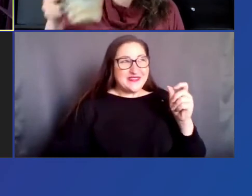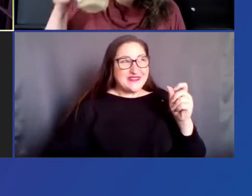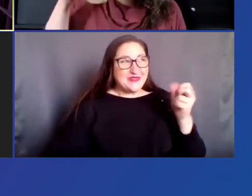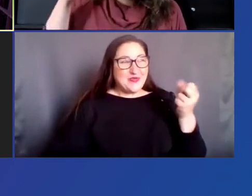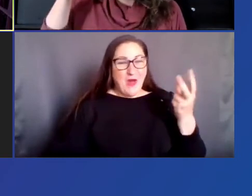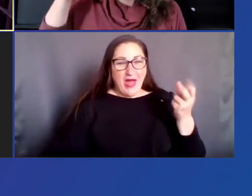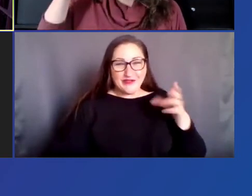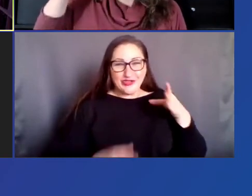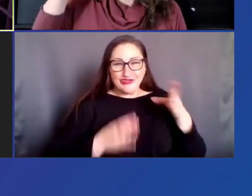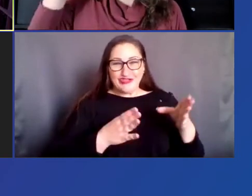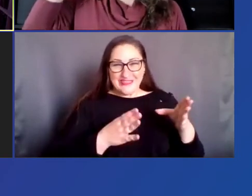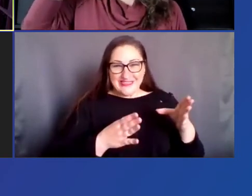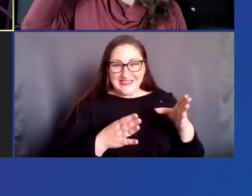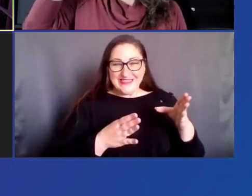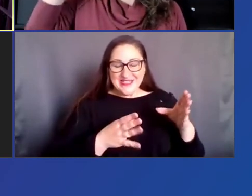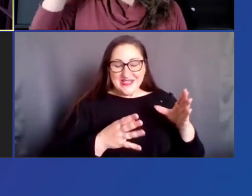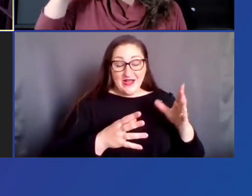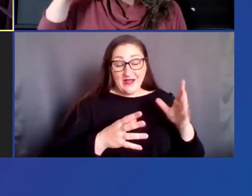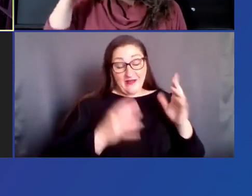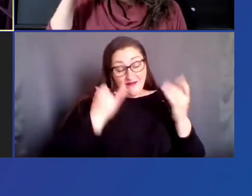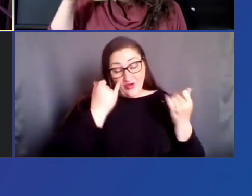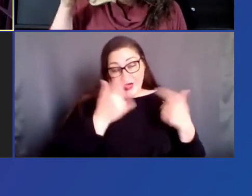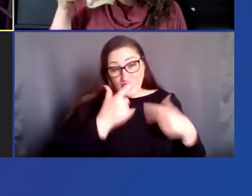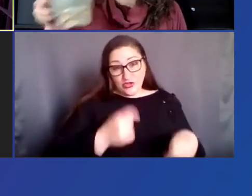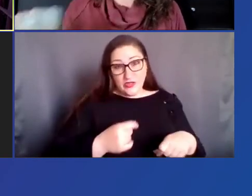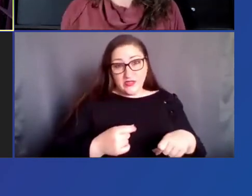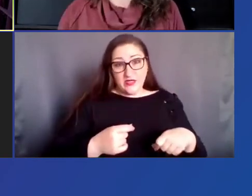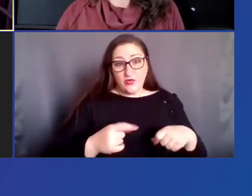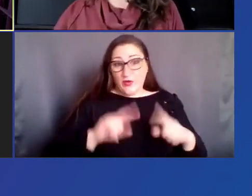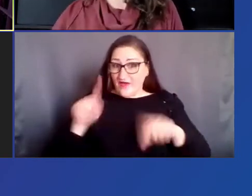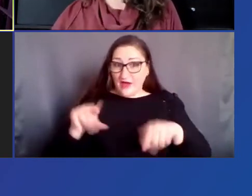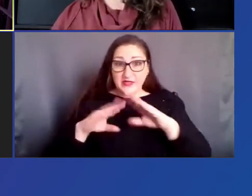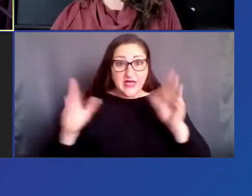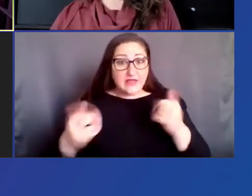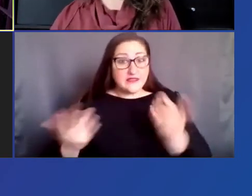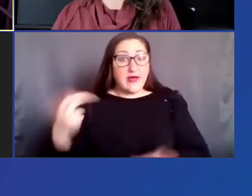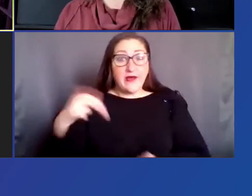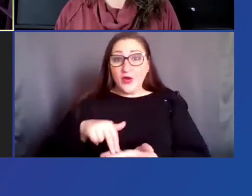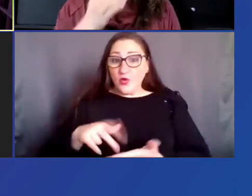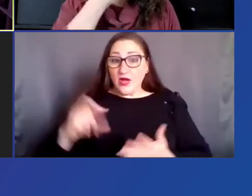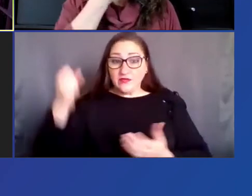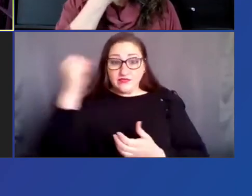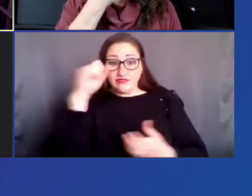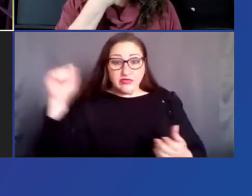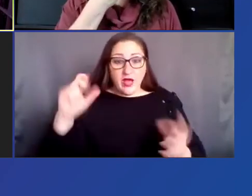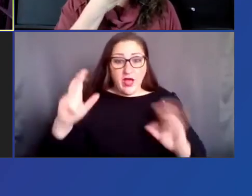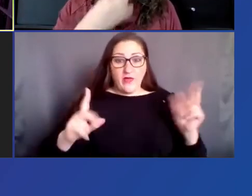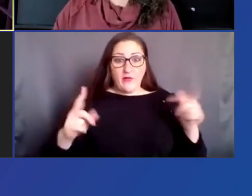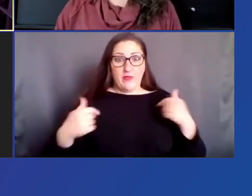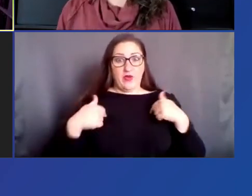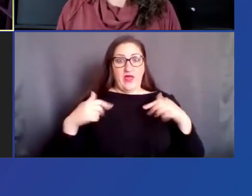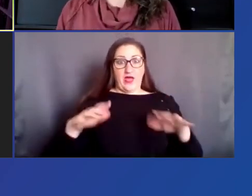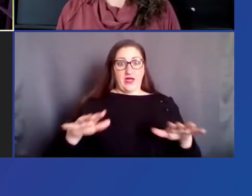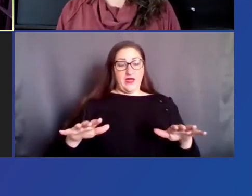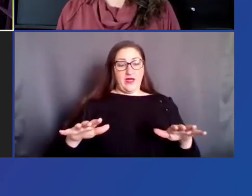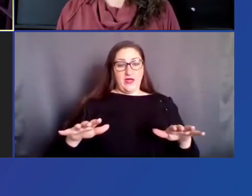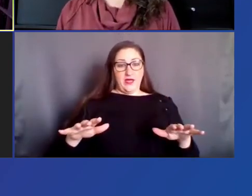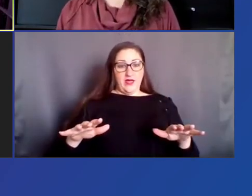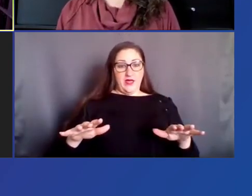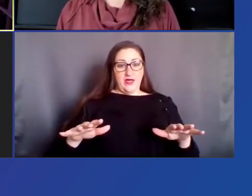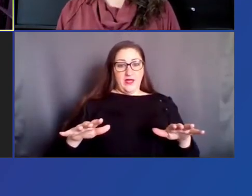his house and we went there and rolled up on him. So I'm like, who we rolling up on? And the people in the room were kind of like,